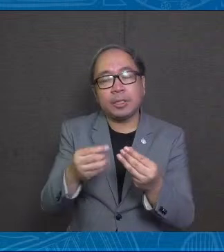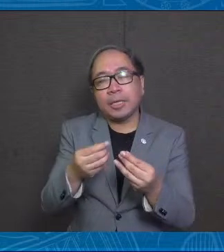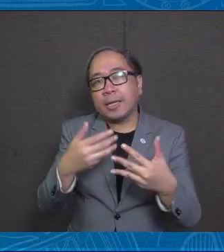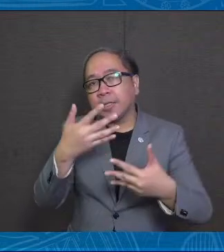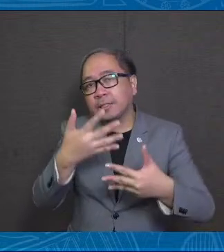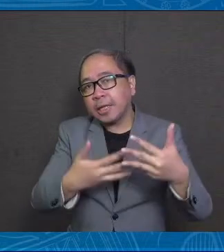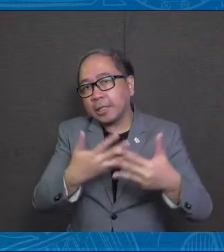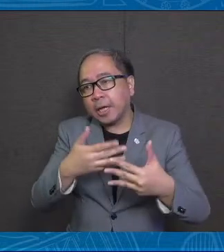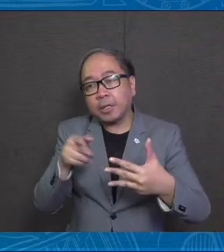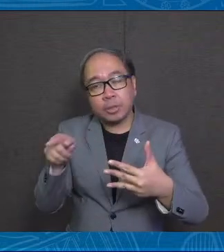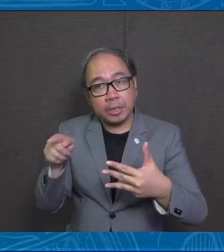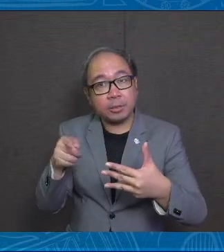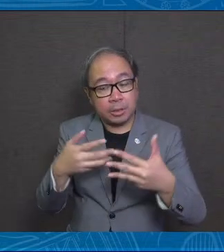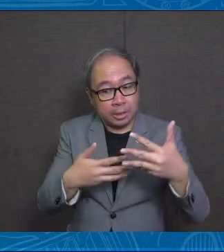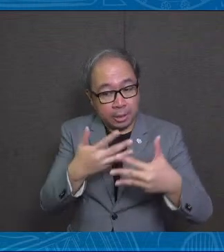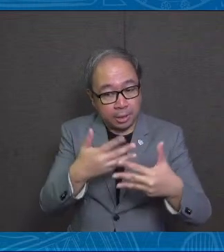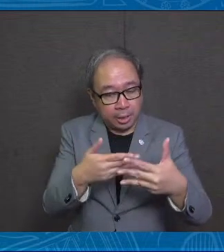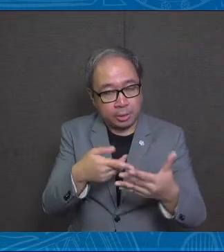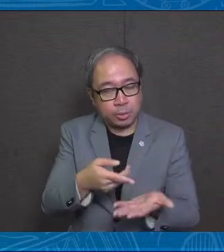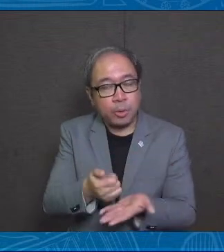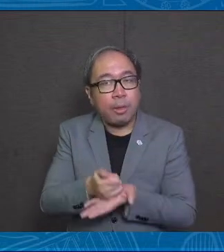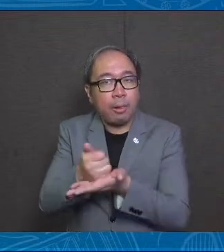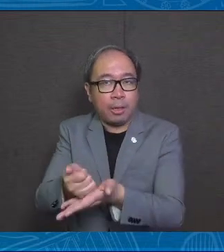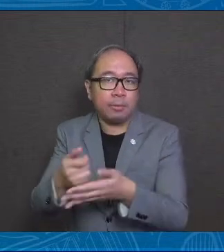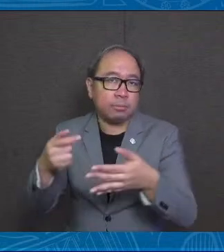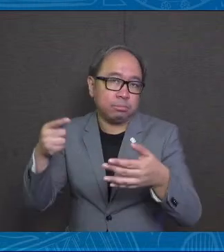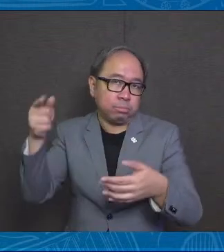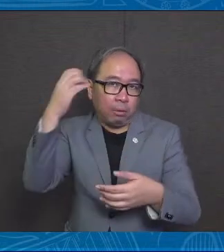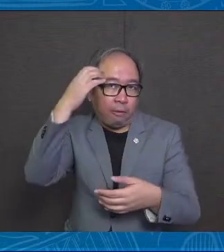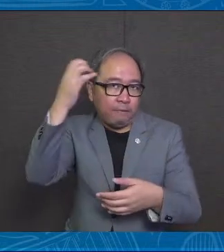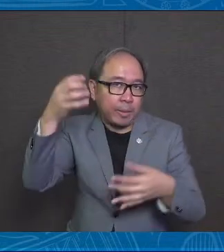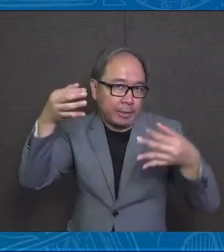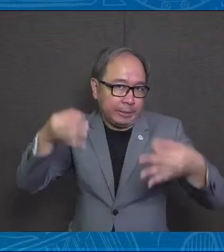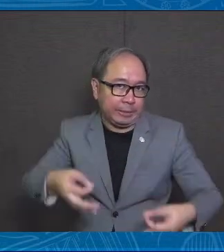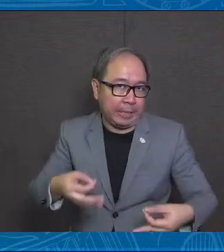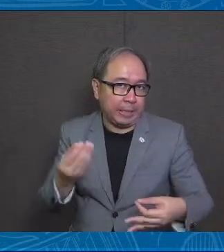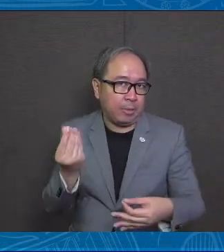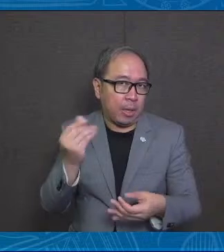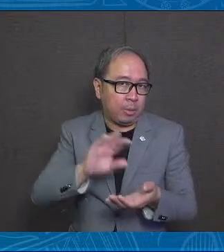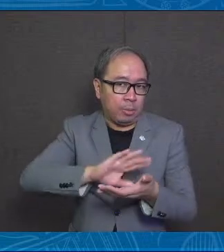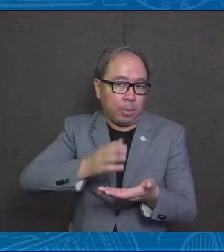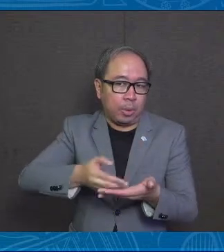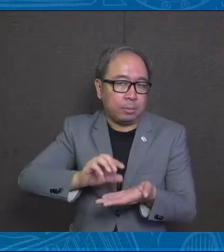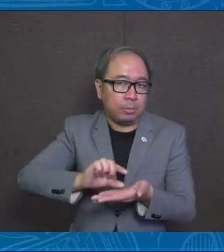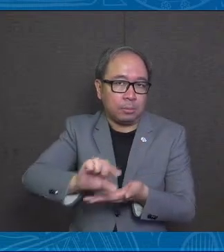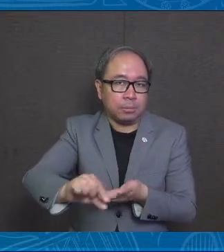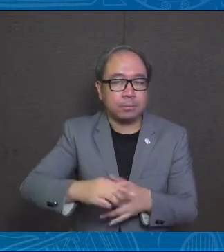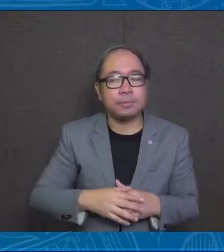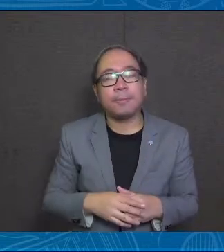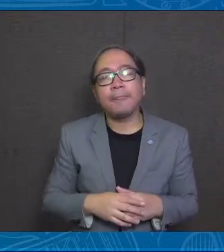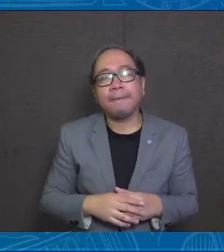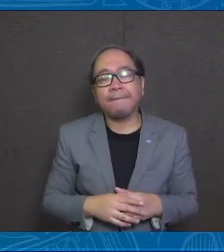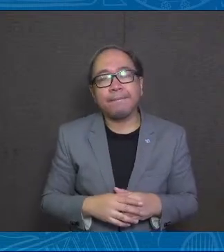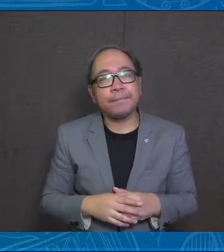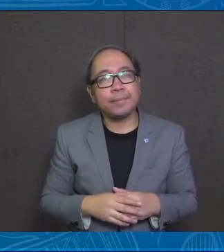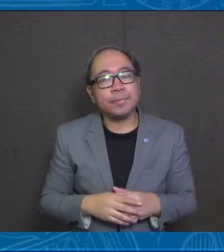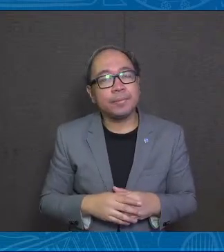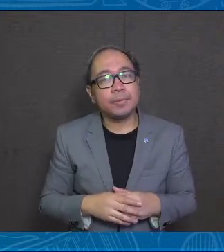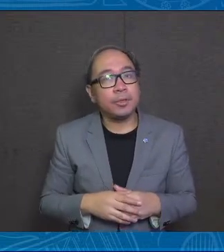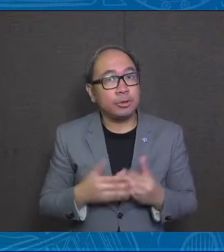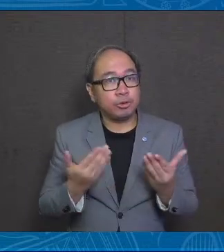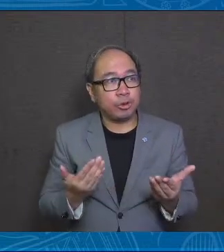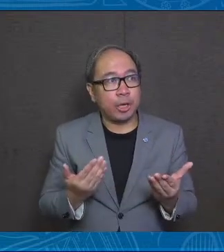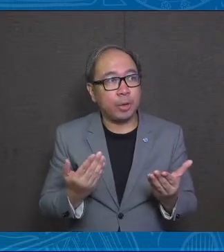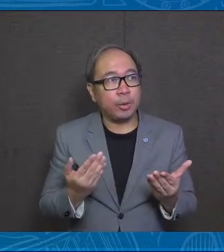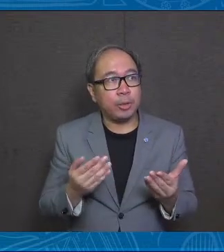decision-making when it comes to budget allocations. So without further ado, please, I want you to